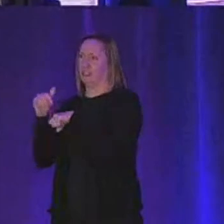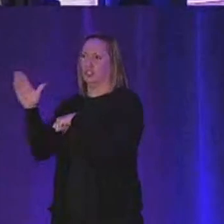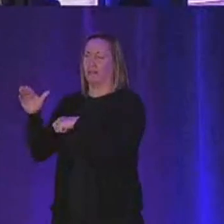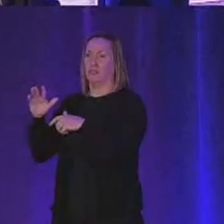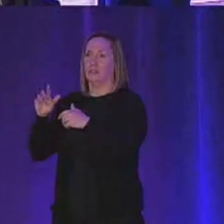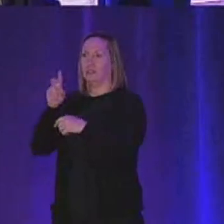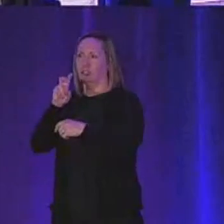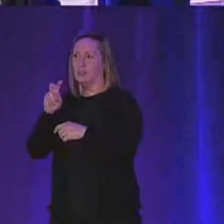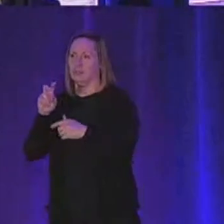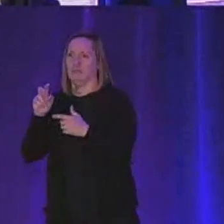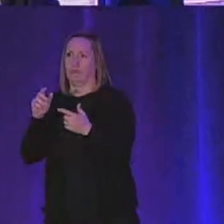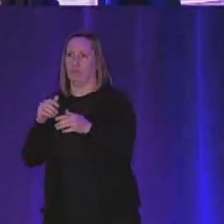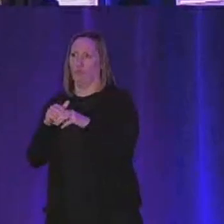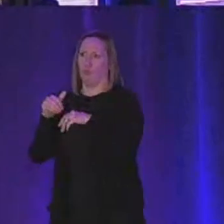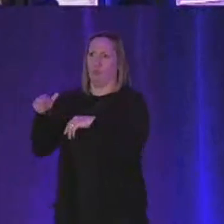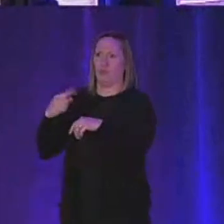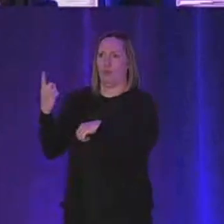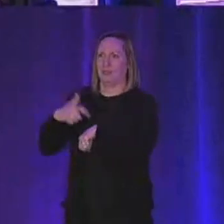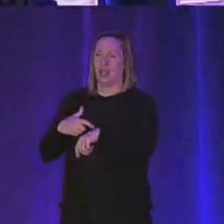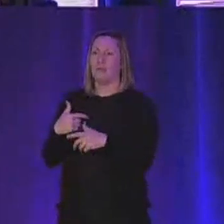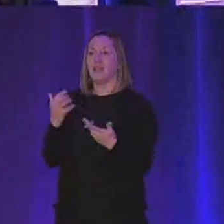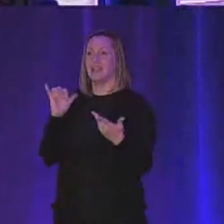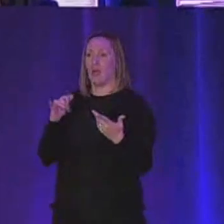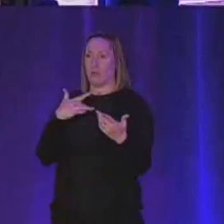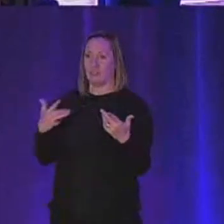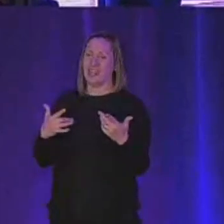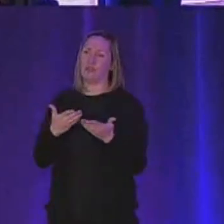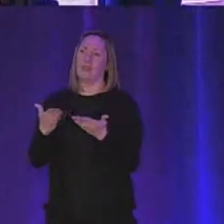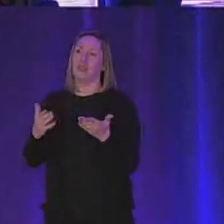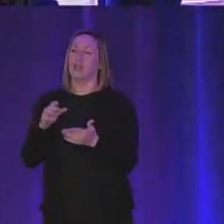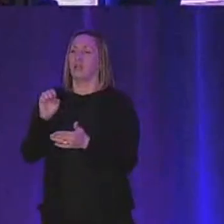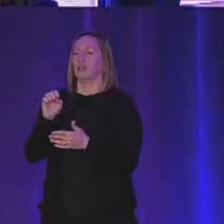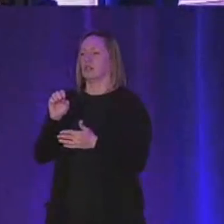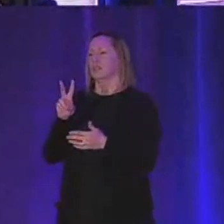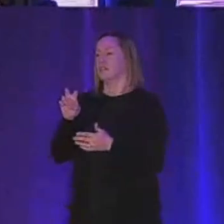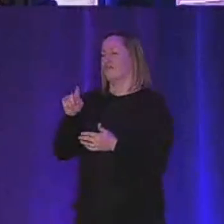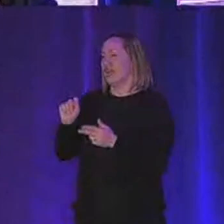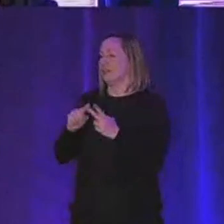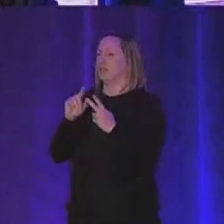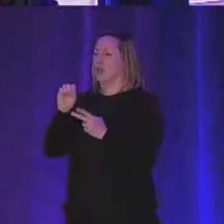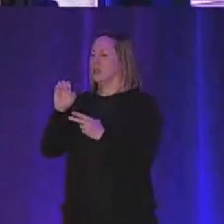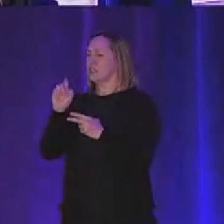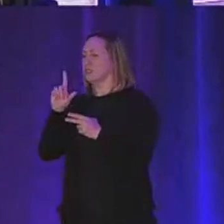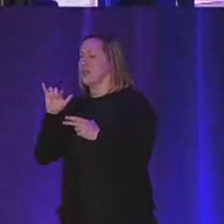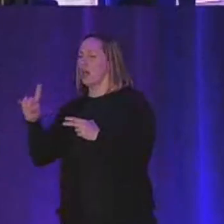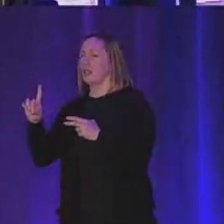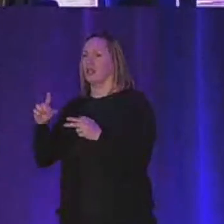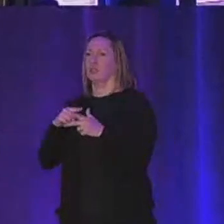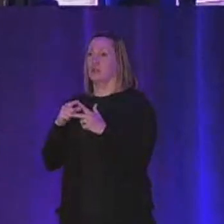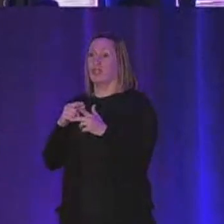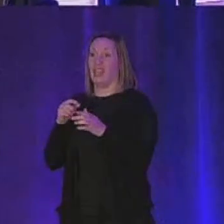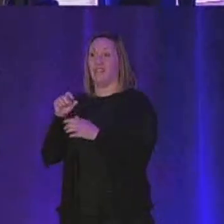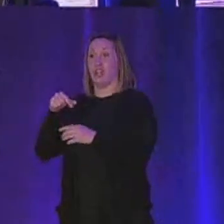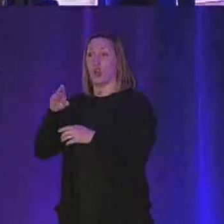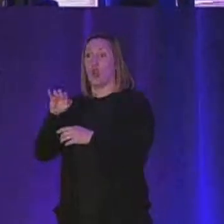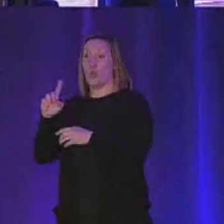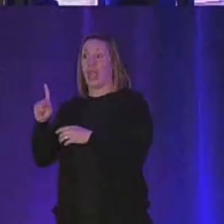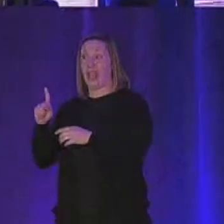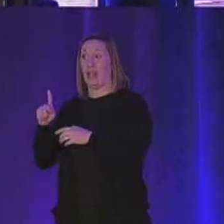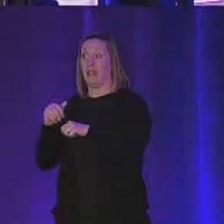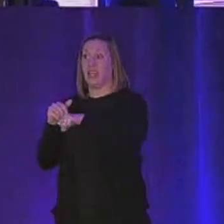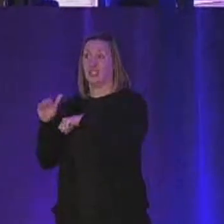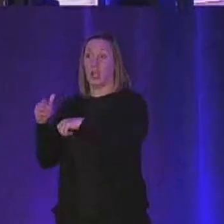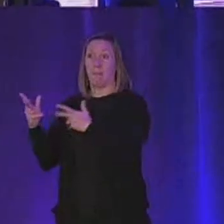runtime. And now you have a trend towards things like Svelte, things like Solid, things like even Quick that ship absolutely